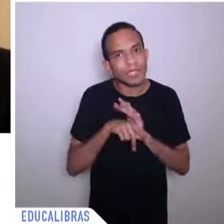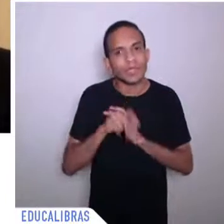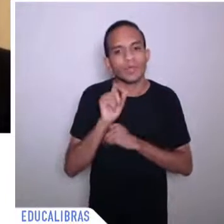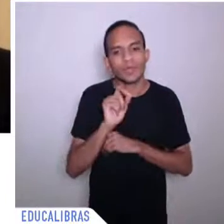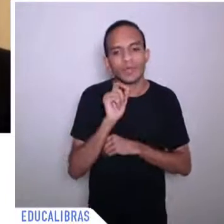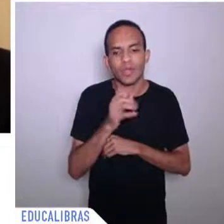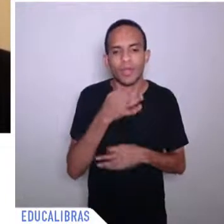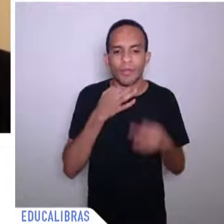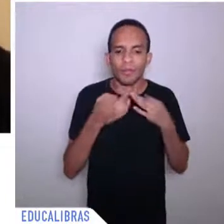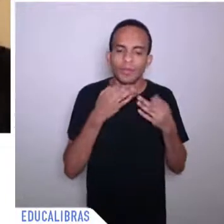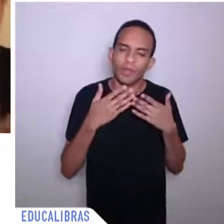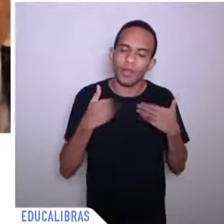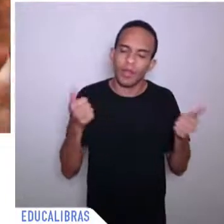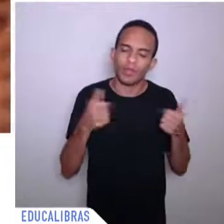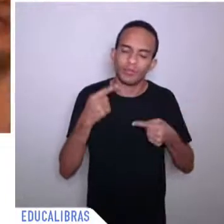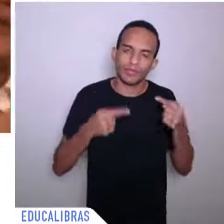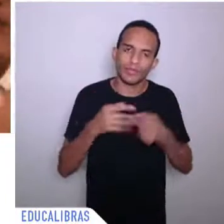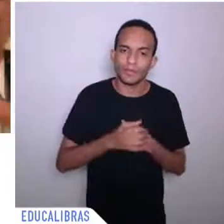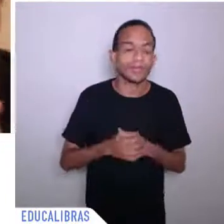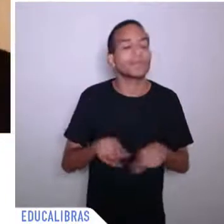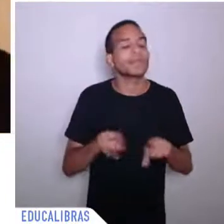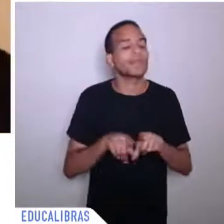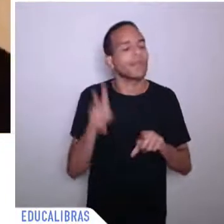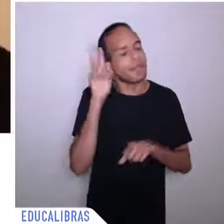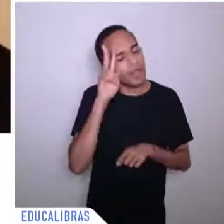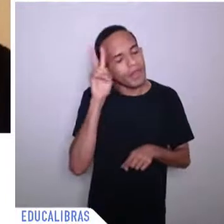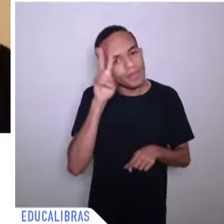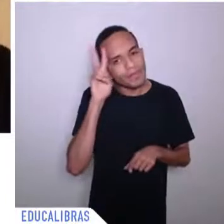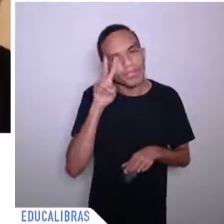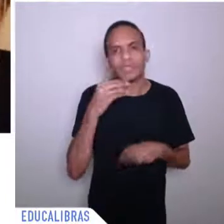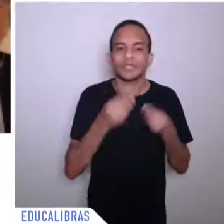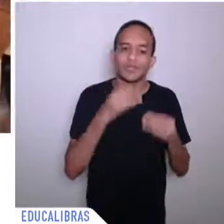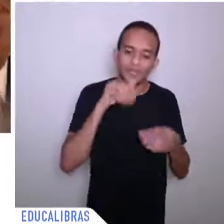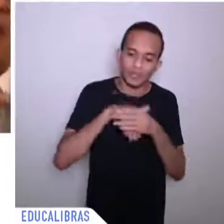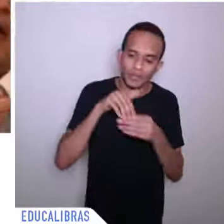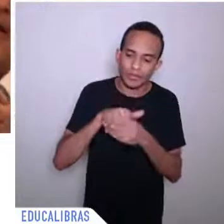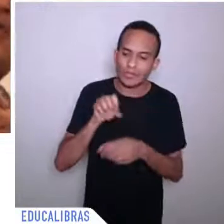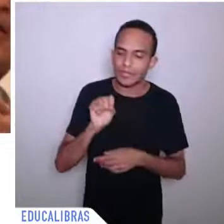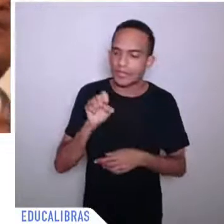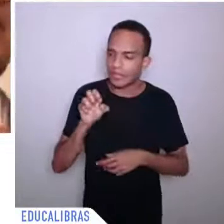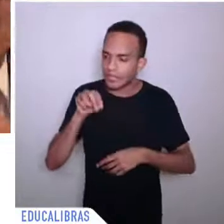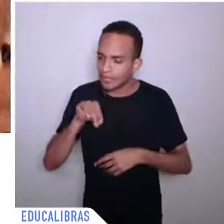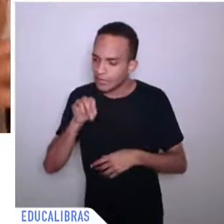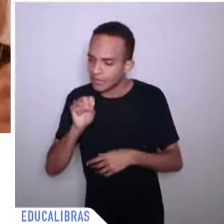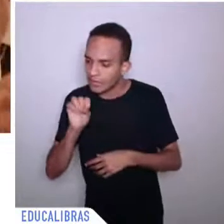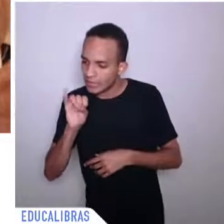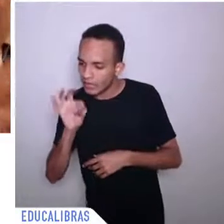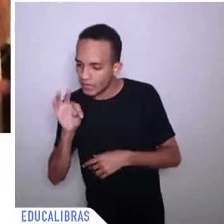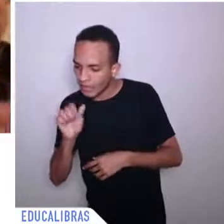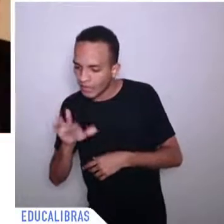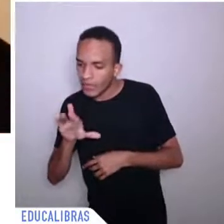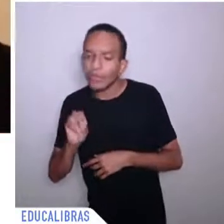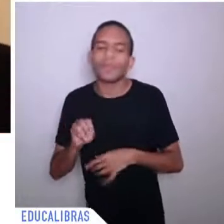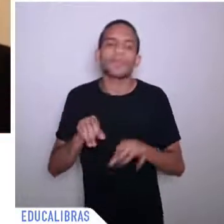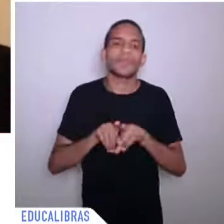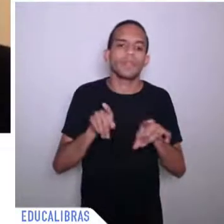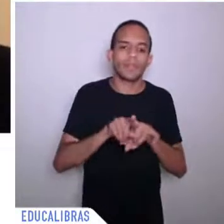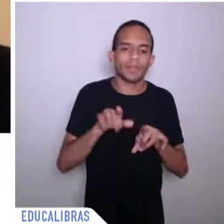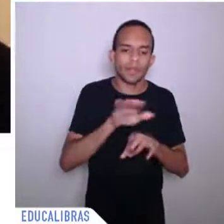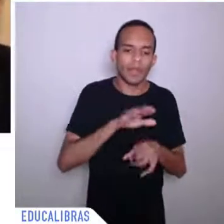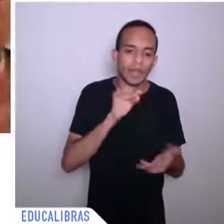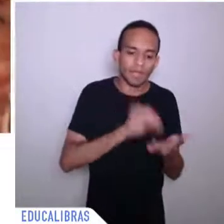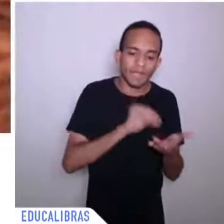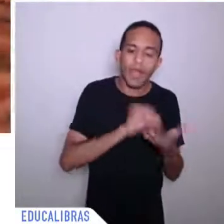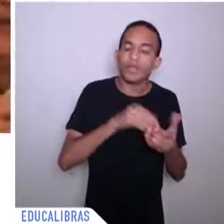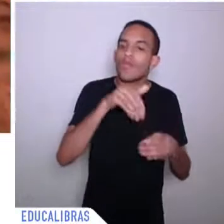those who have lower political expression. Let's remember the